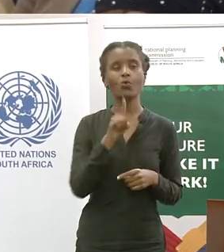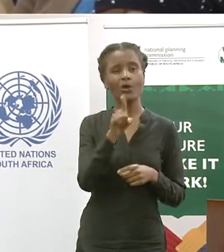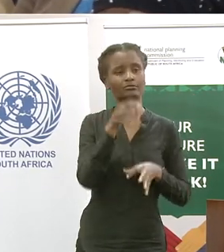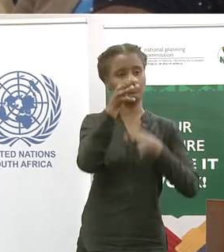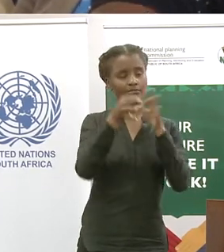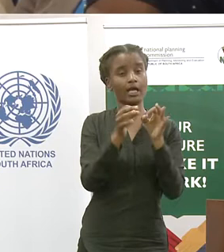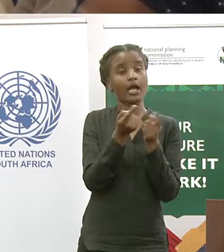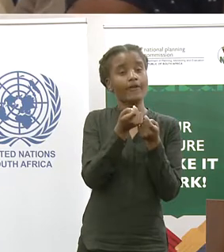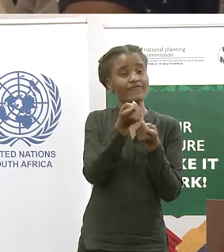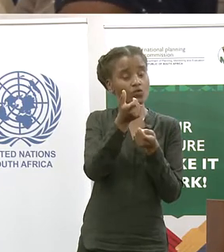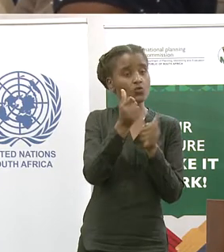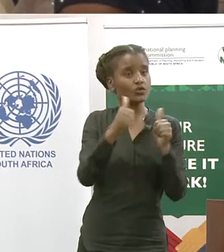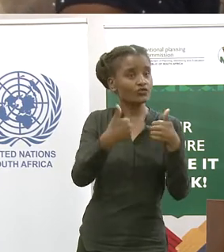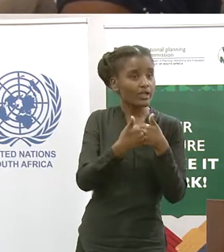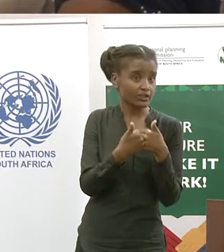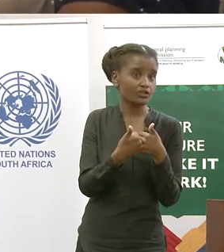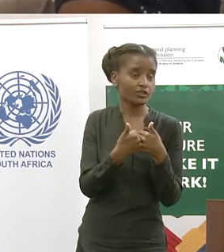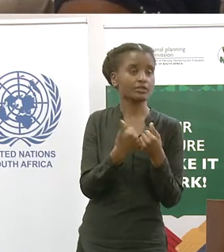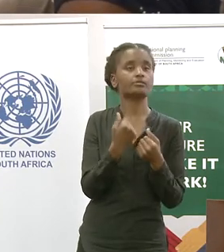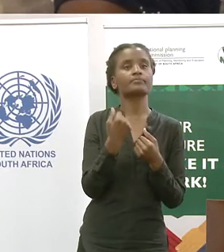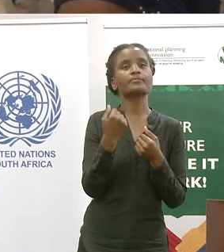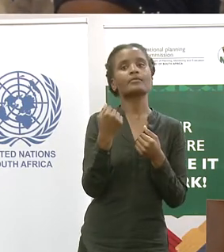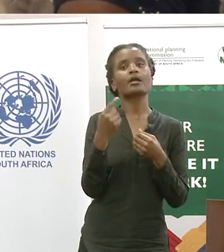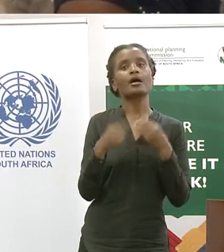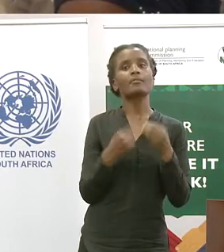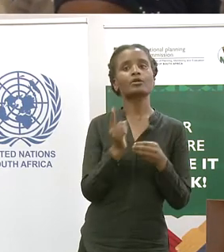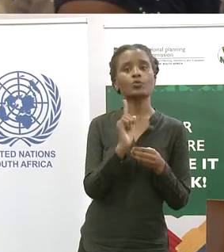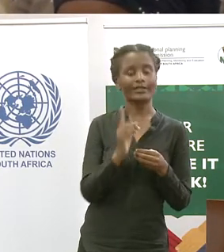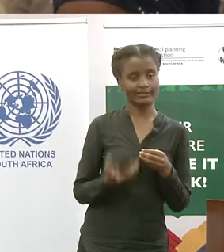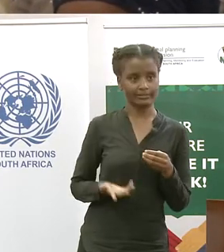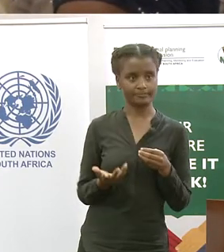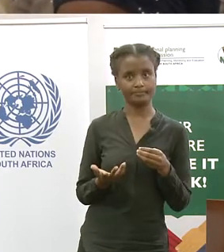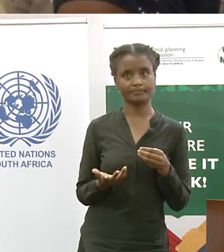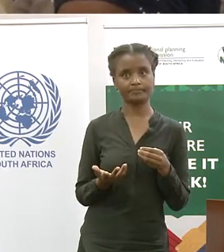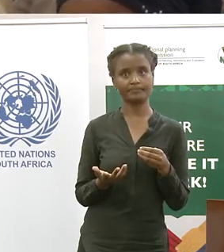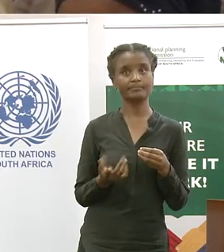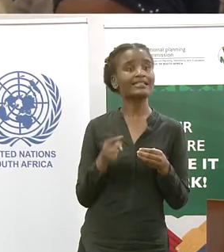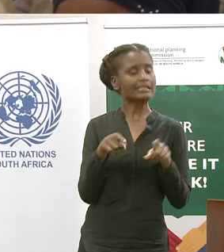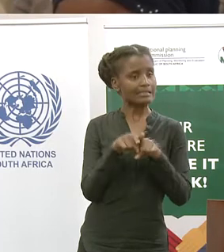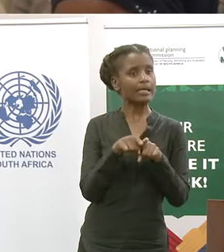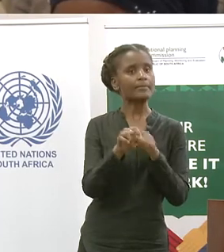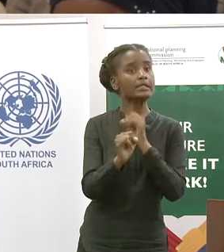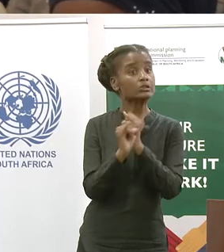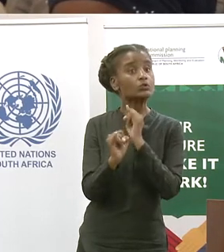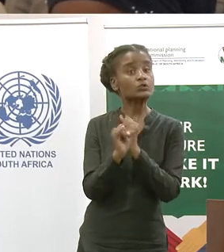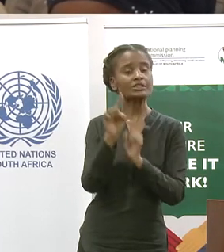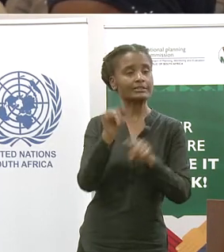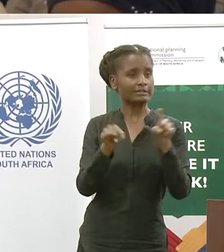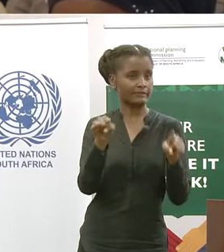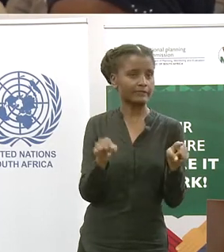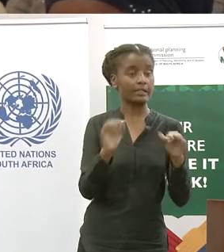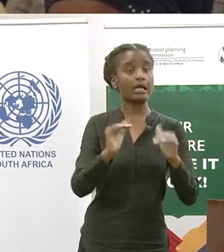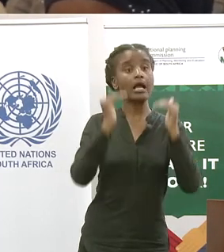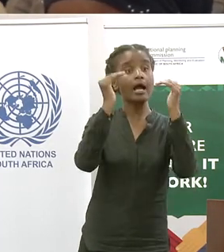challenges in terms of even in institutions of